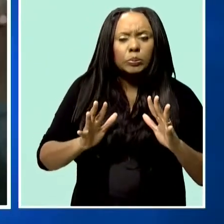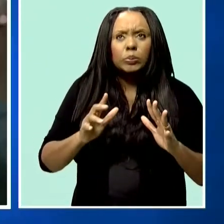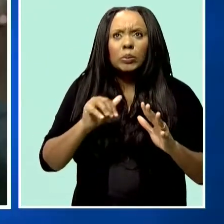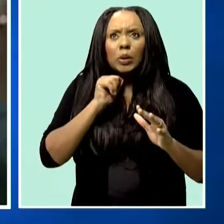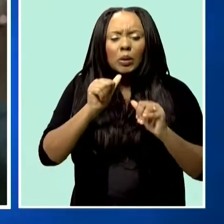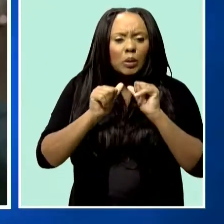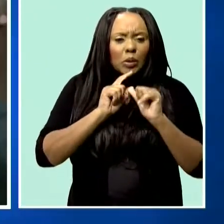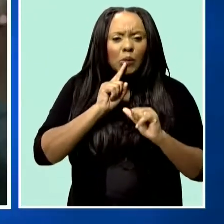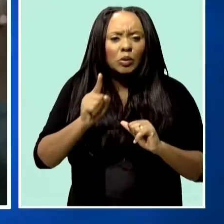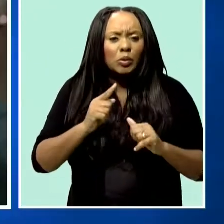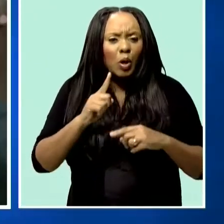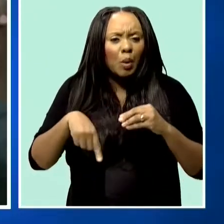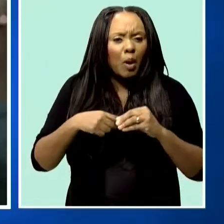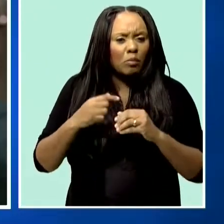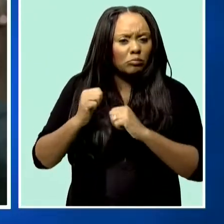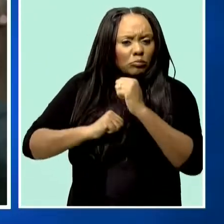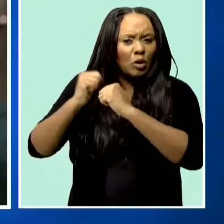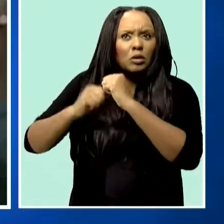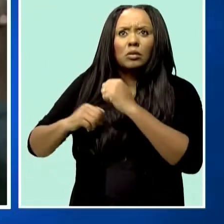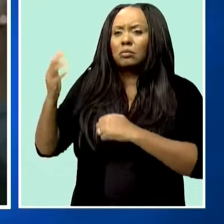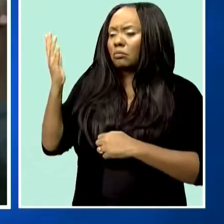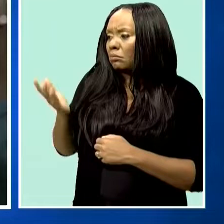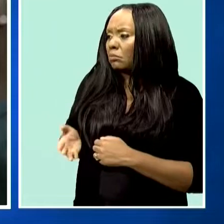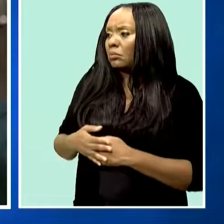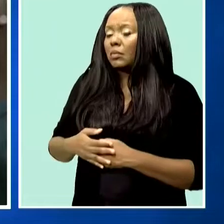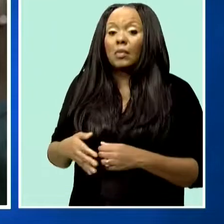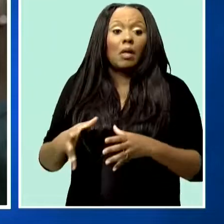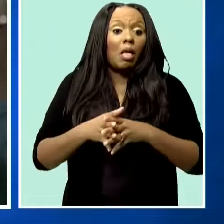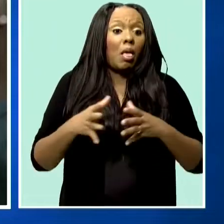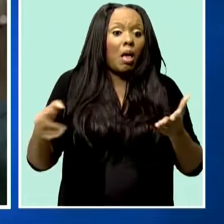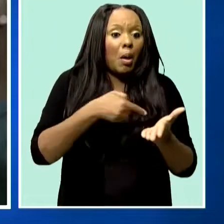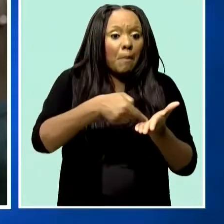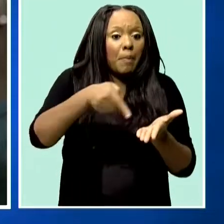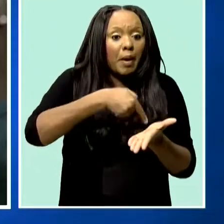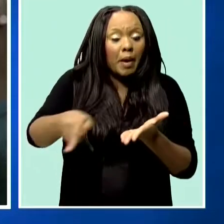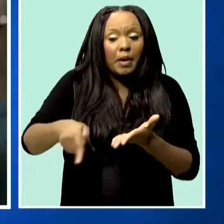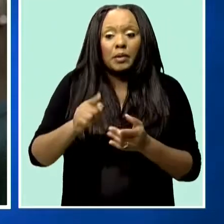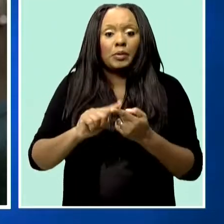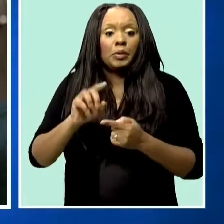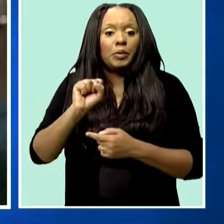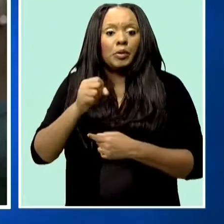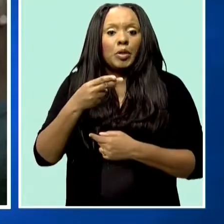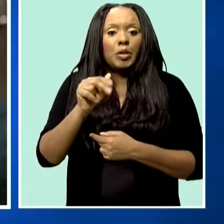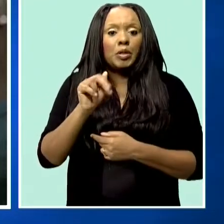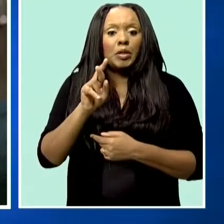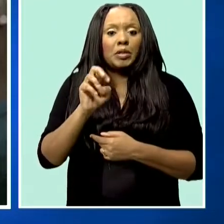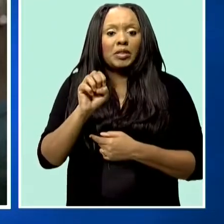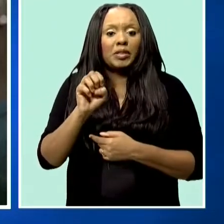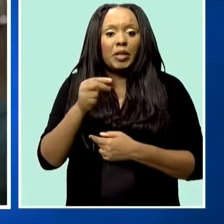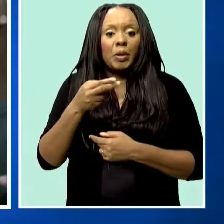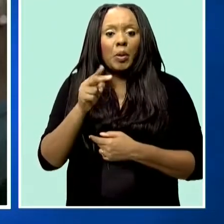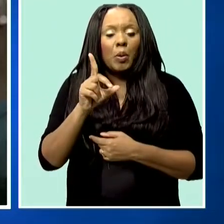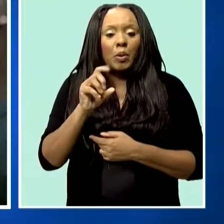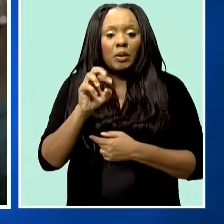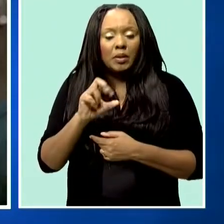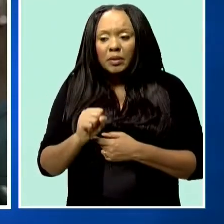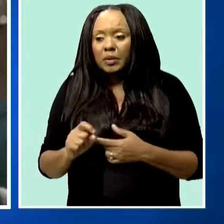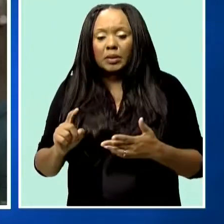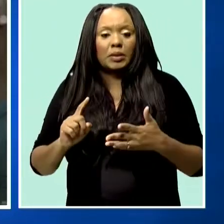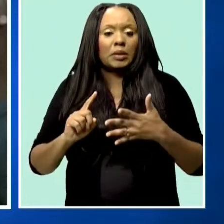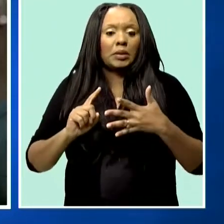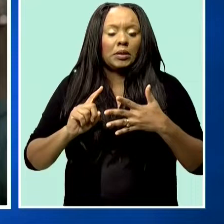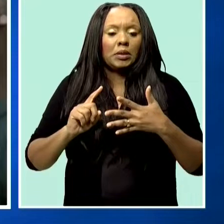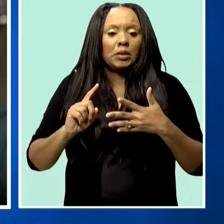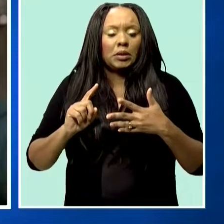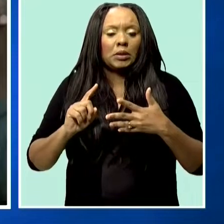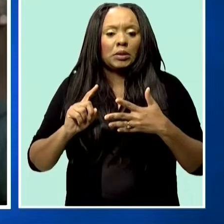Expensive capital structure, massive dividend payouts, significant decline in cash flow,